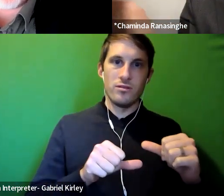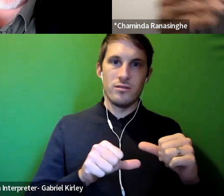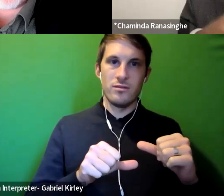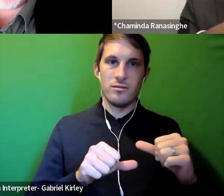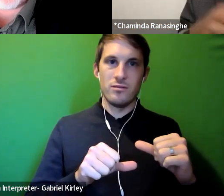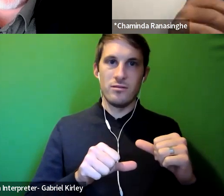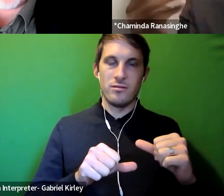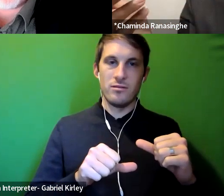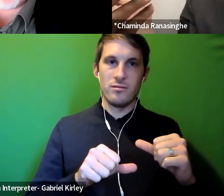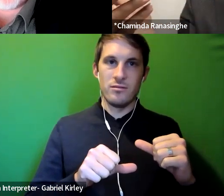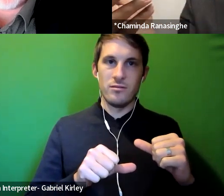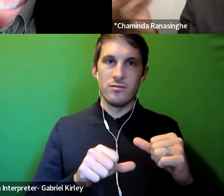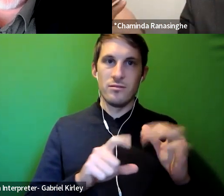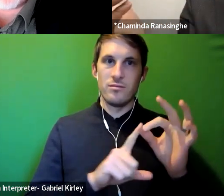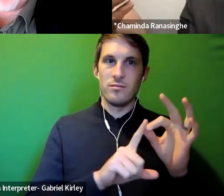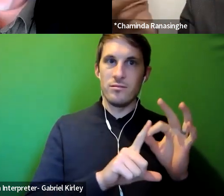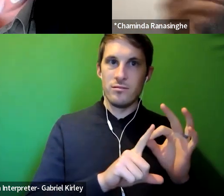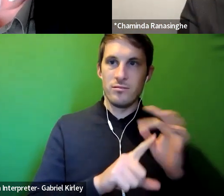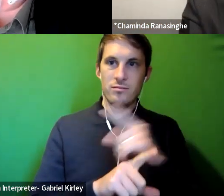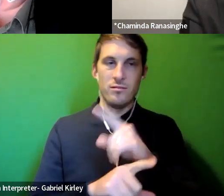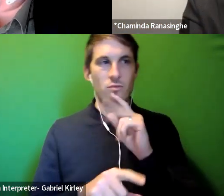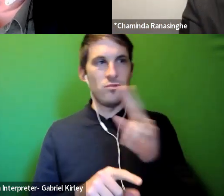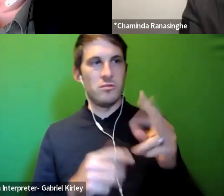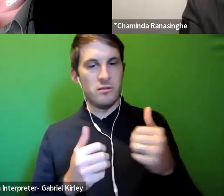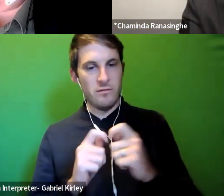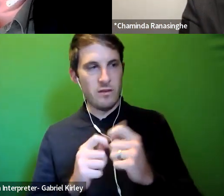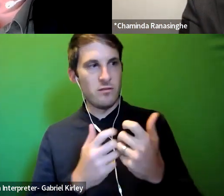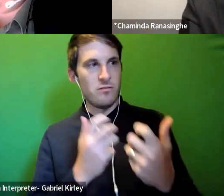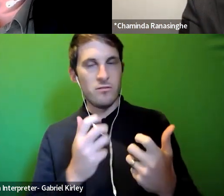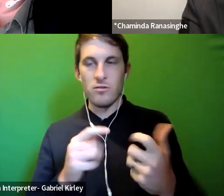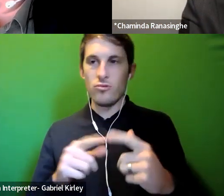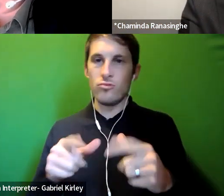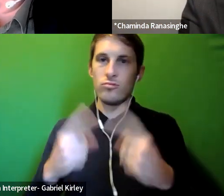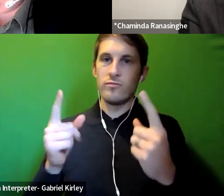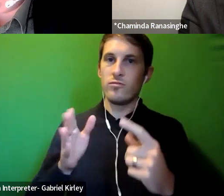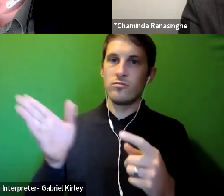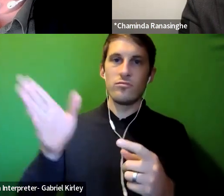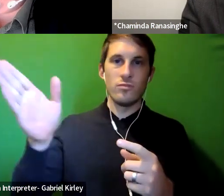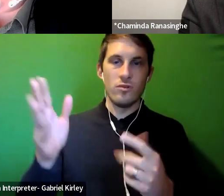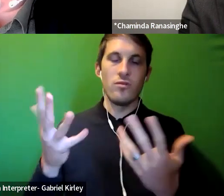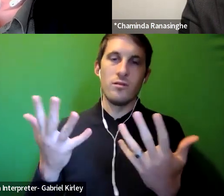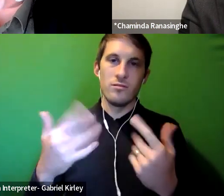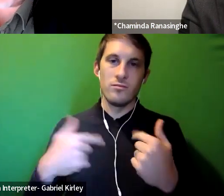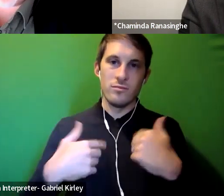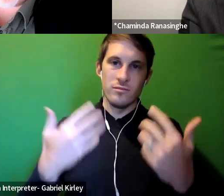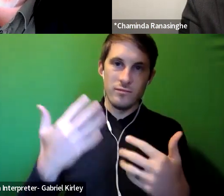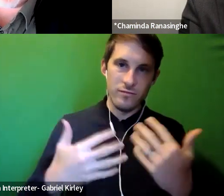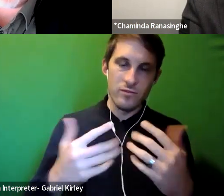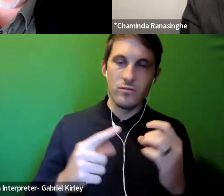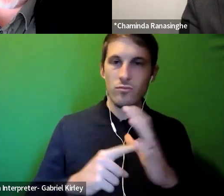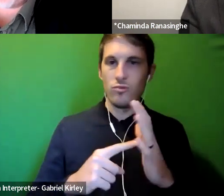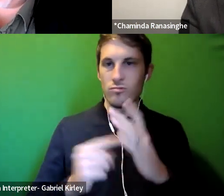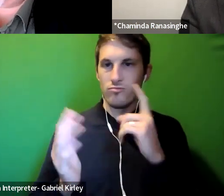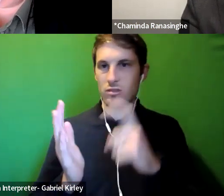our customer, if you like, will choose to go elsewhere. So that's a really important point that you call out. In that context, Danny, can I come to you